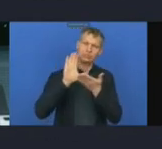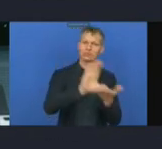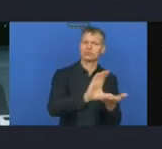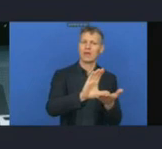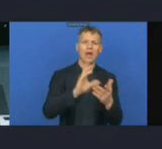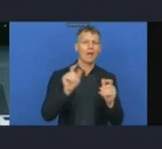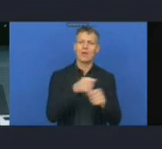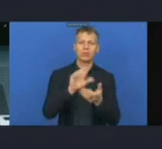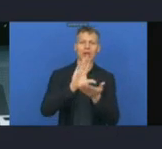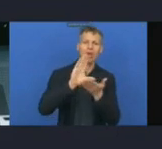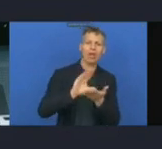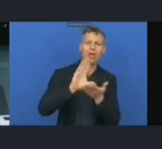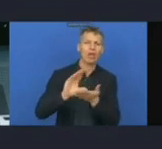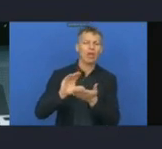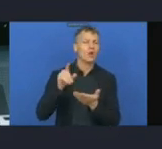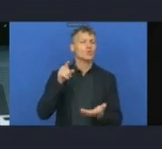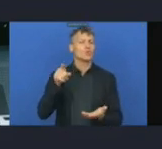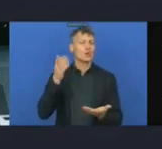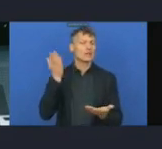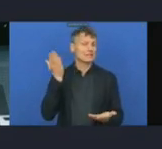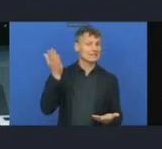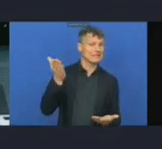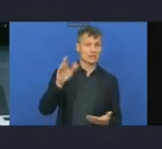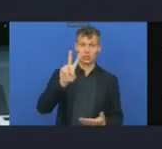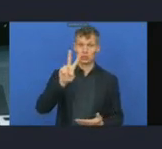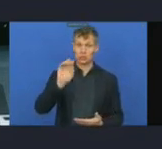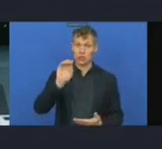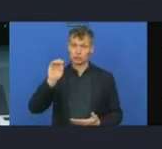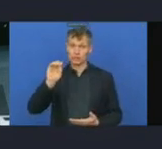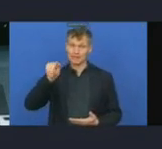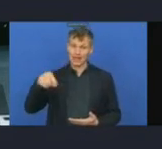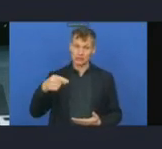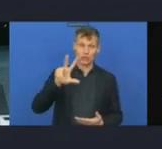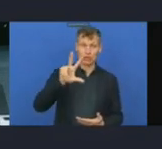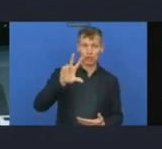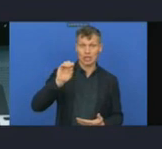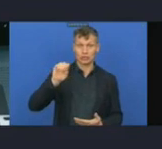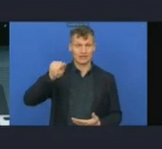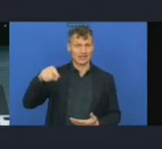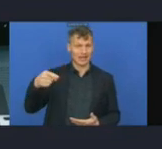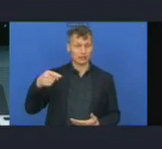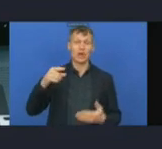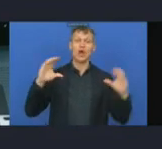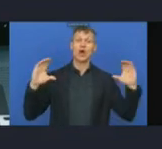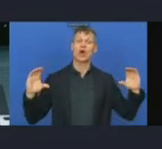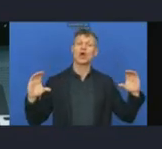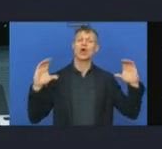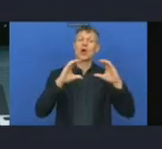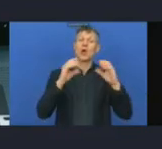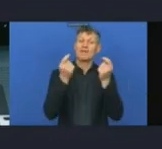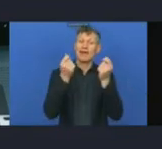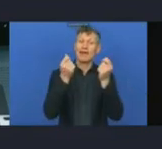or 300,000 euro of the lump sum, the co-financing is already calculated in this lump sum, so you just have